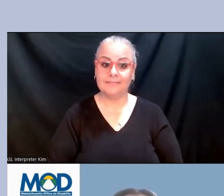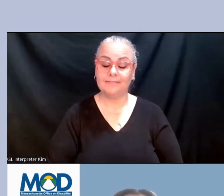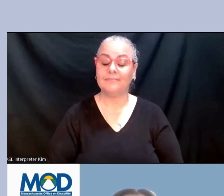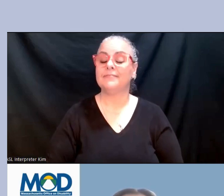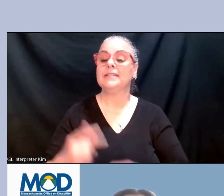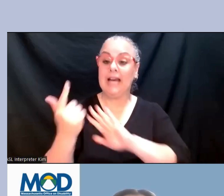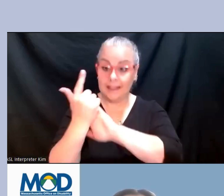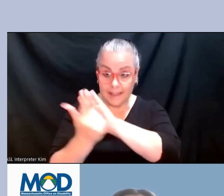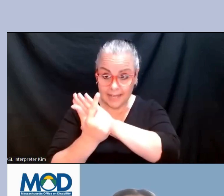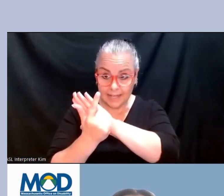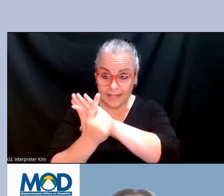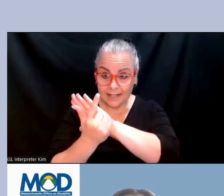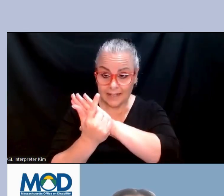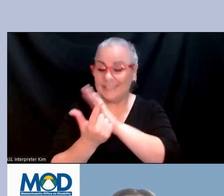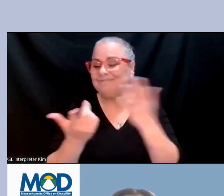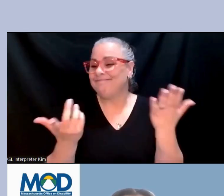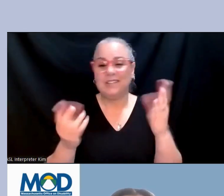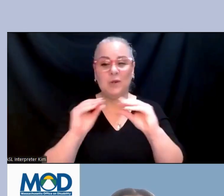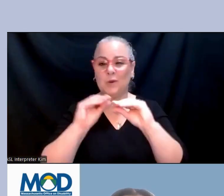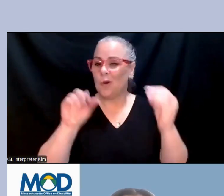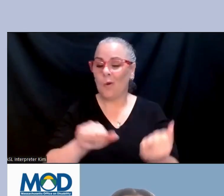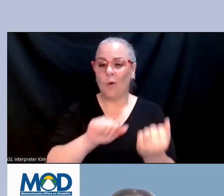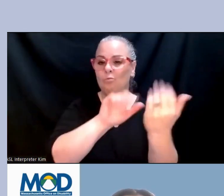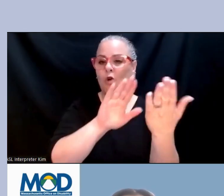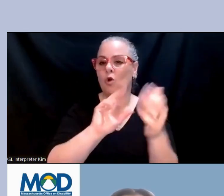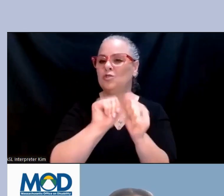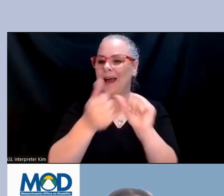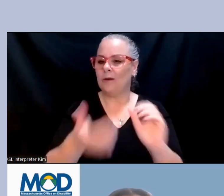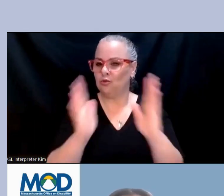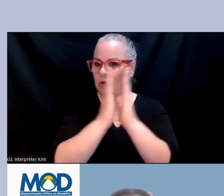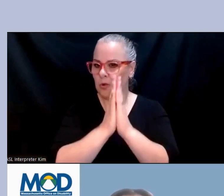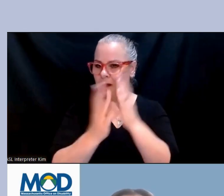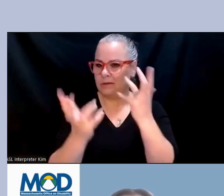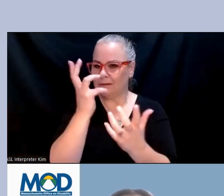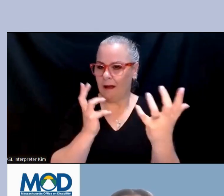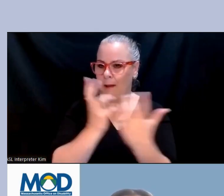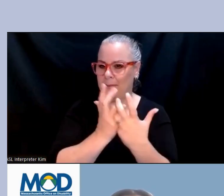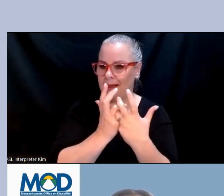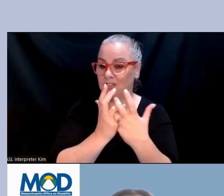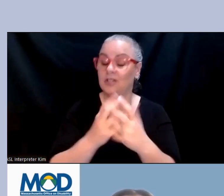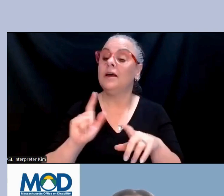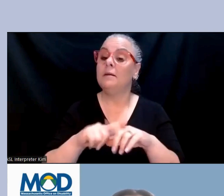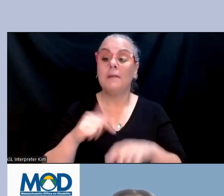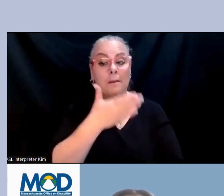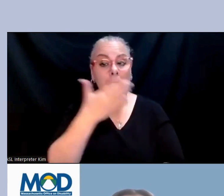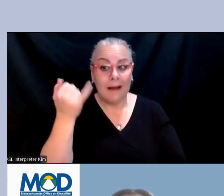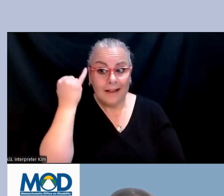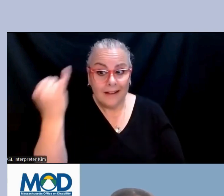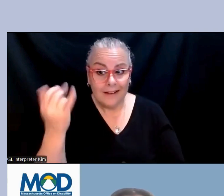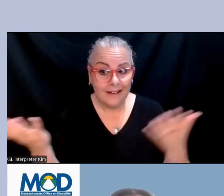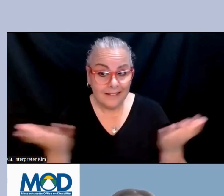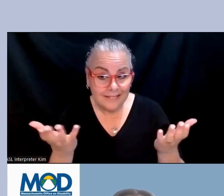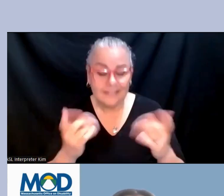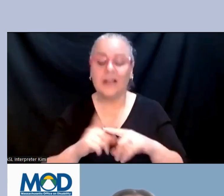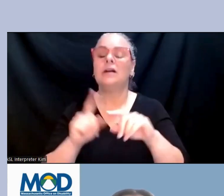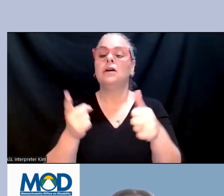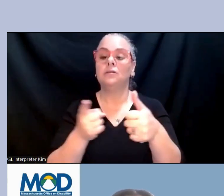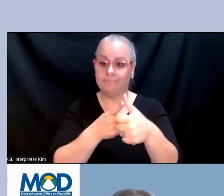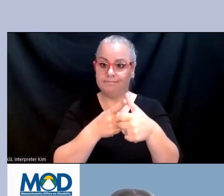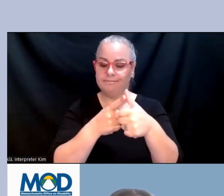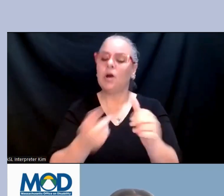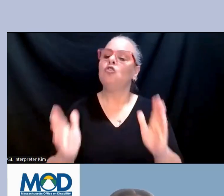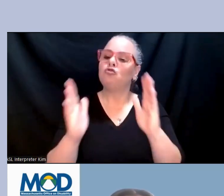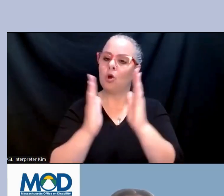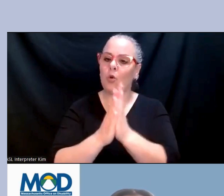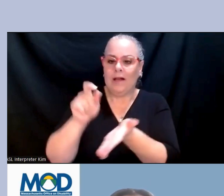Legally, there is no set way you have to make your request. However, it is best practice to 1. Make the request